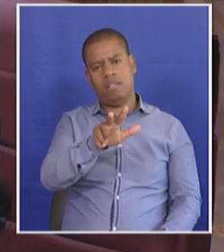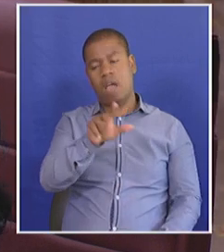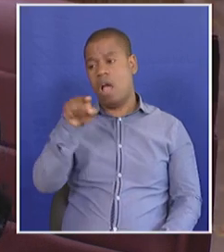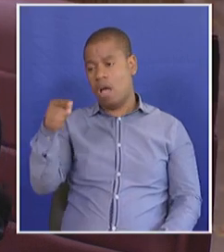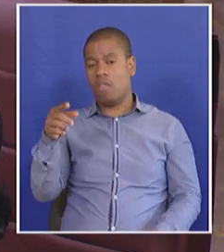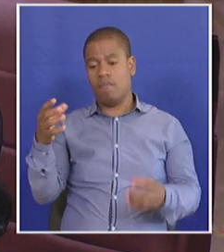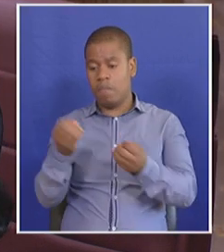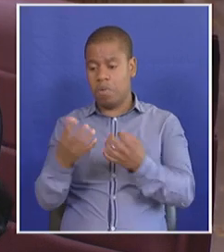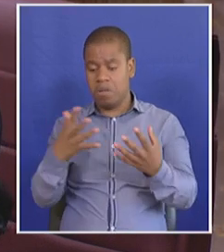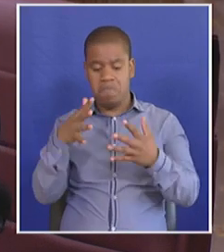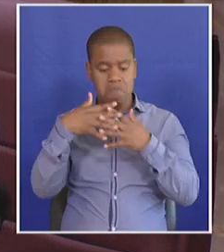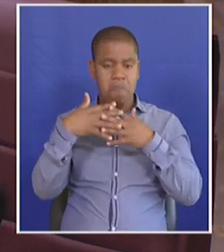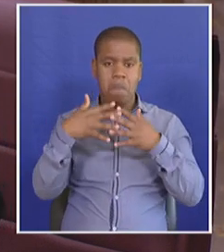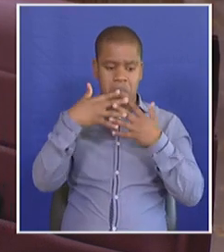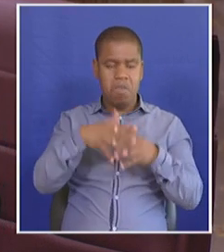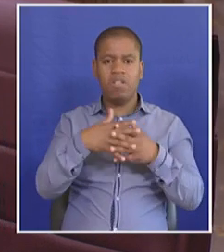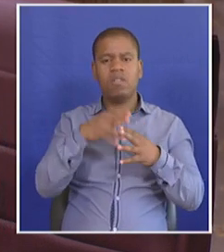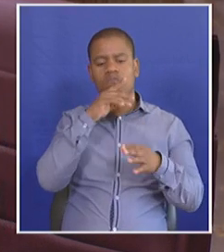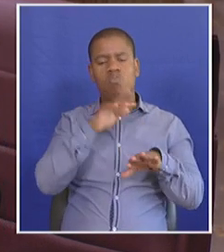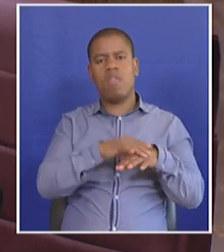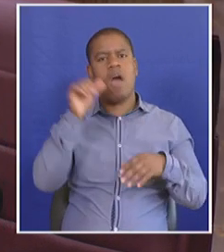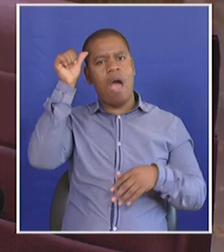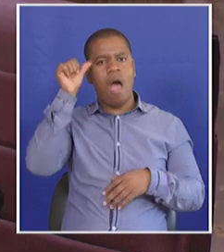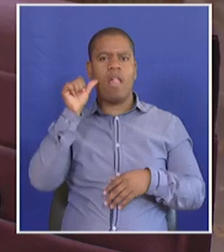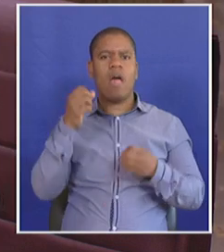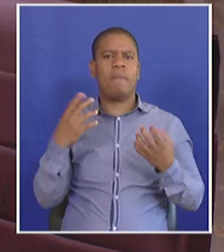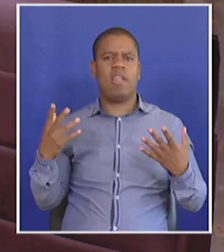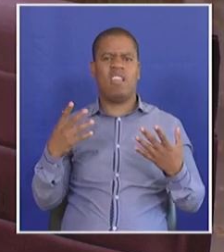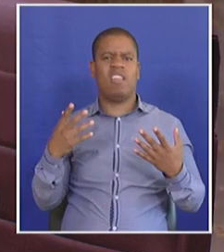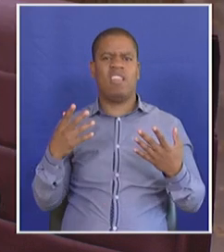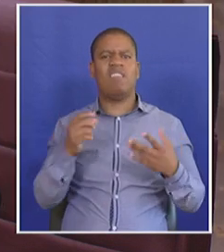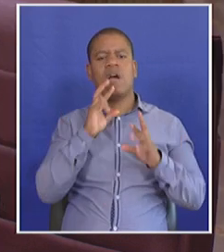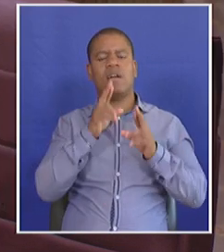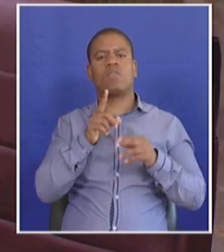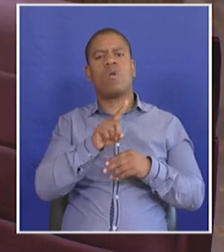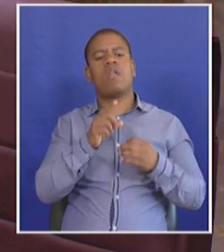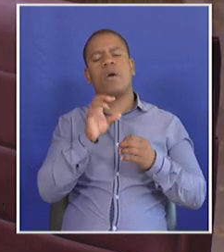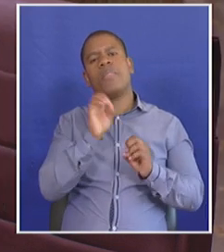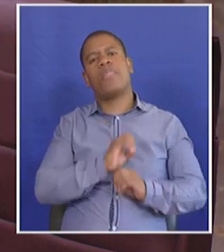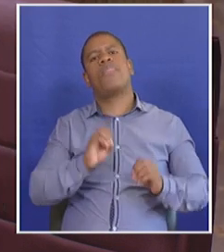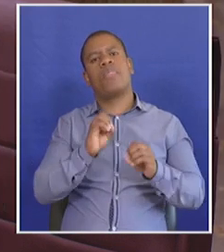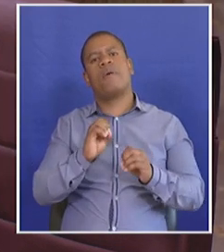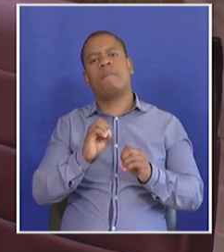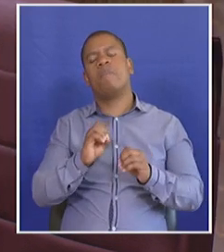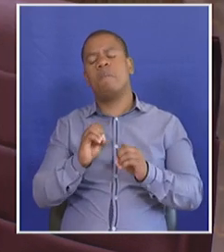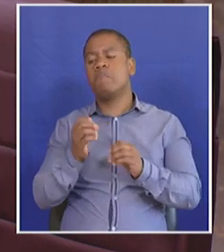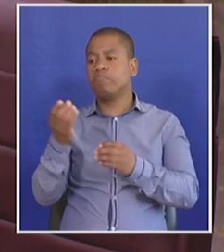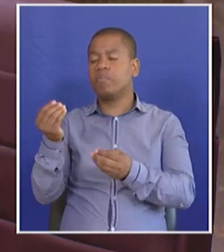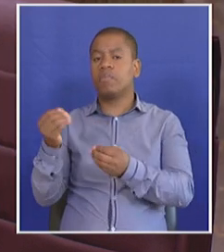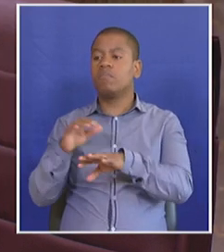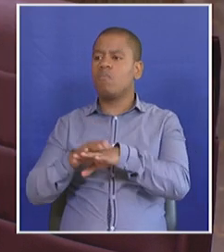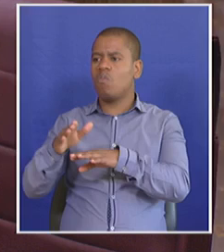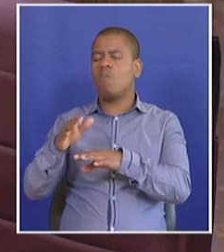convicts, and the answer is none. The only issue is 90 infants are with